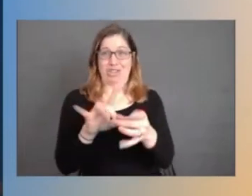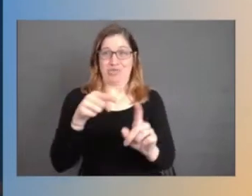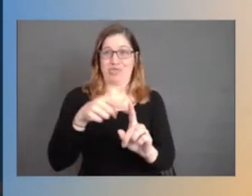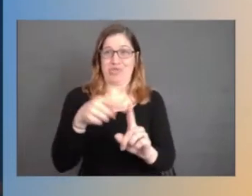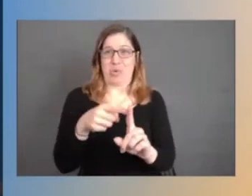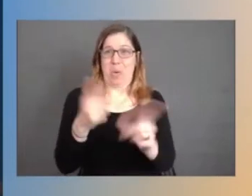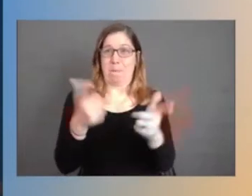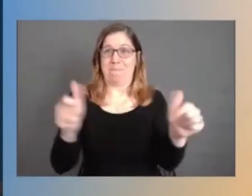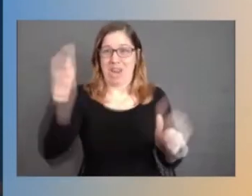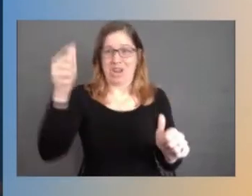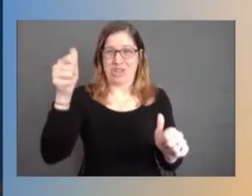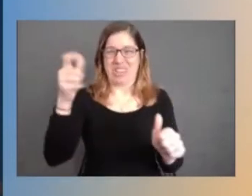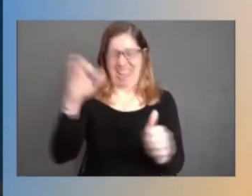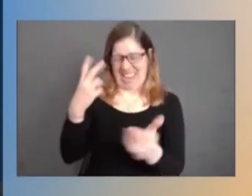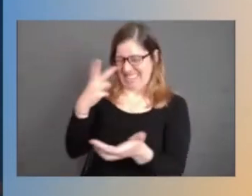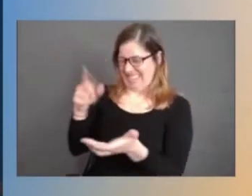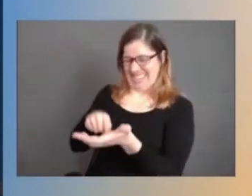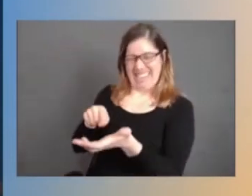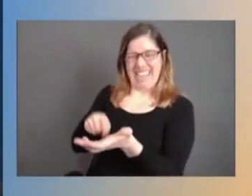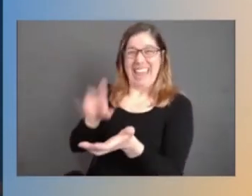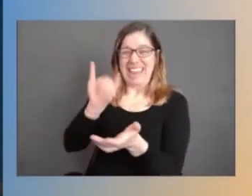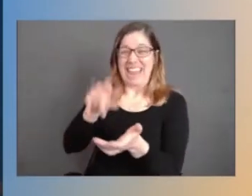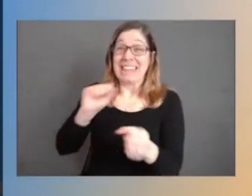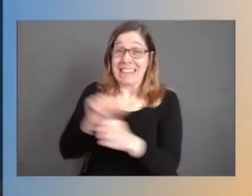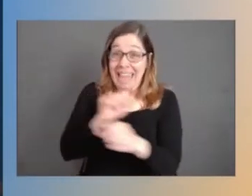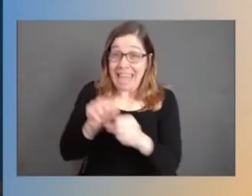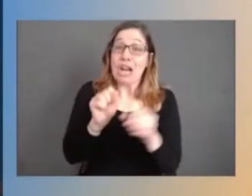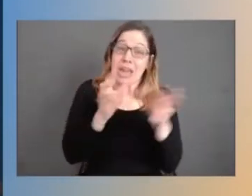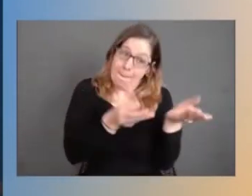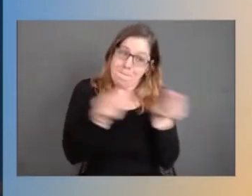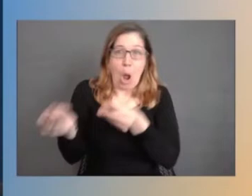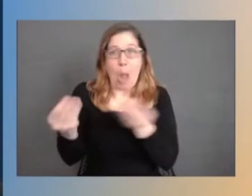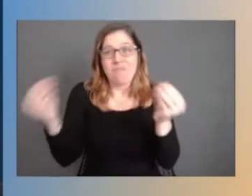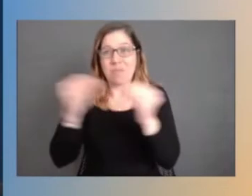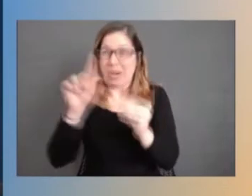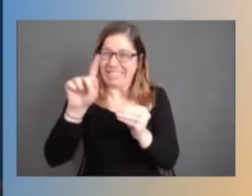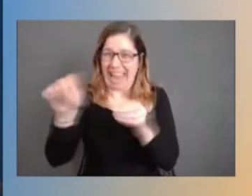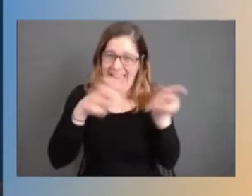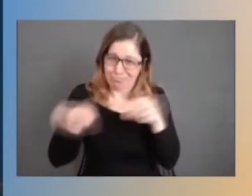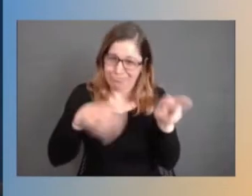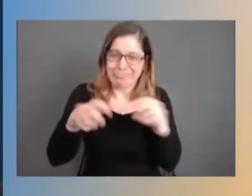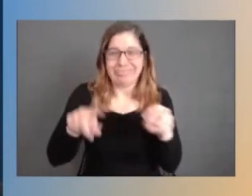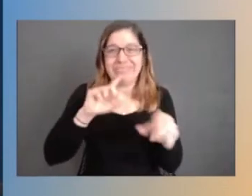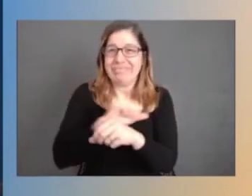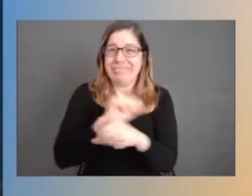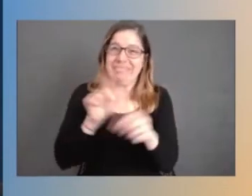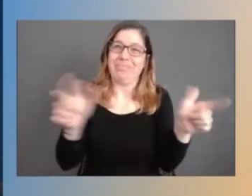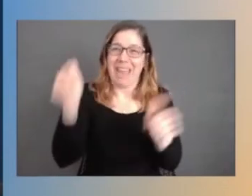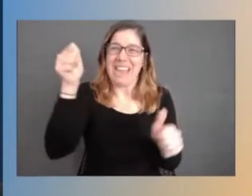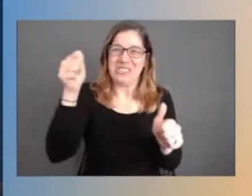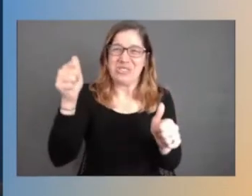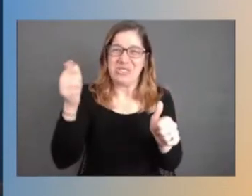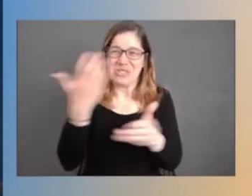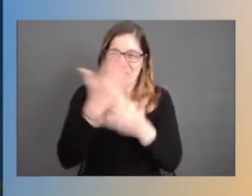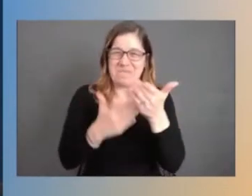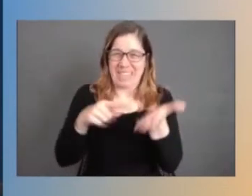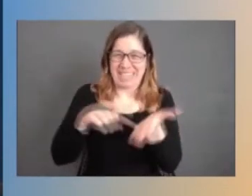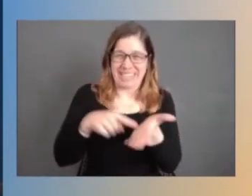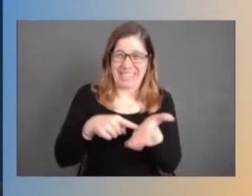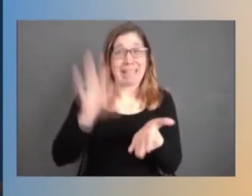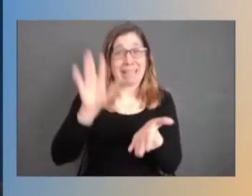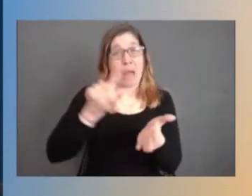larger size connector right there. Yeah, you literally need to move more data, so you need a bigger wire effectively. And so that was really pivotal